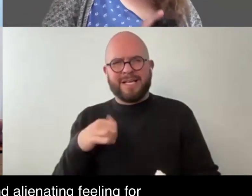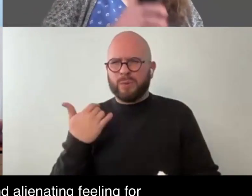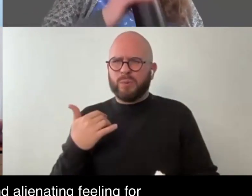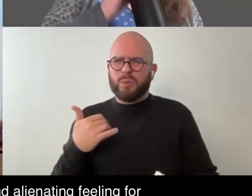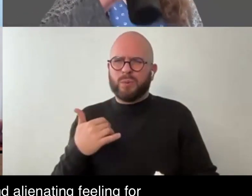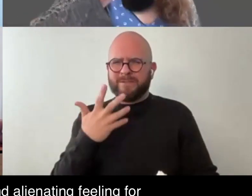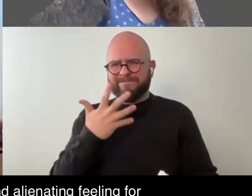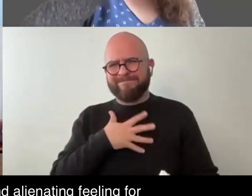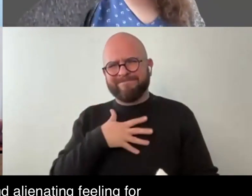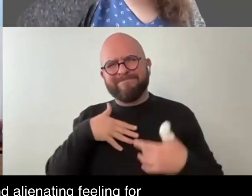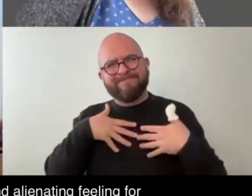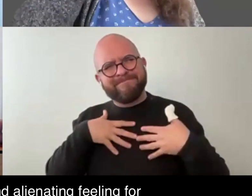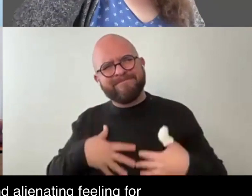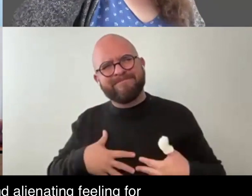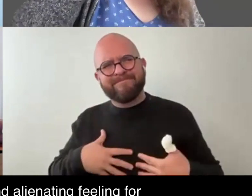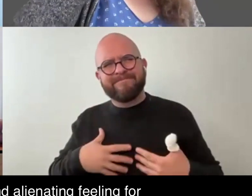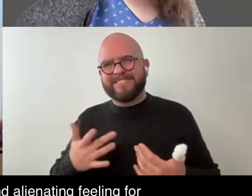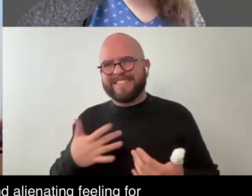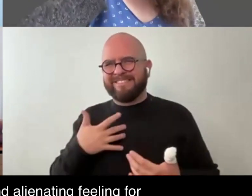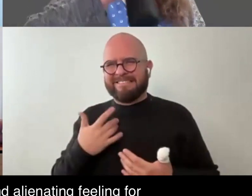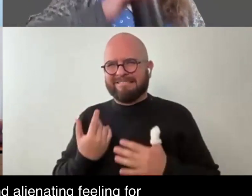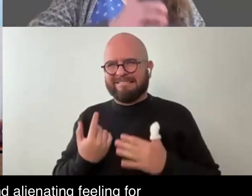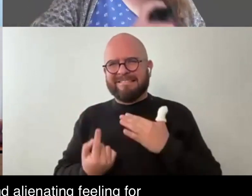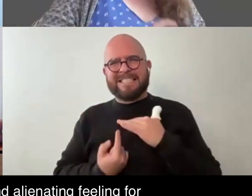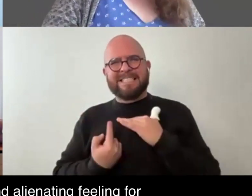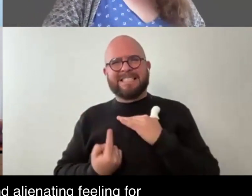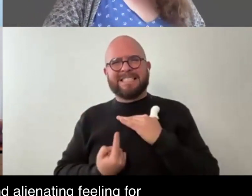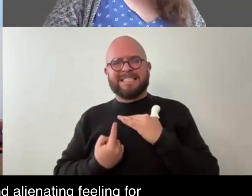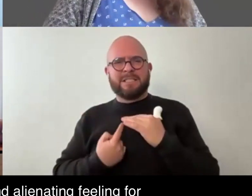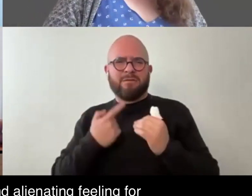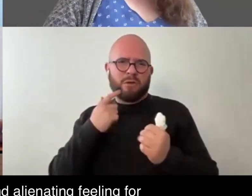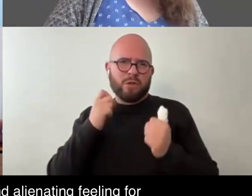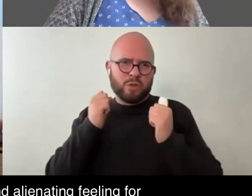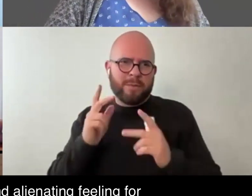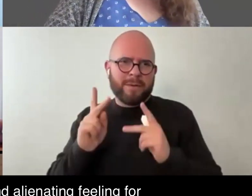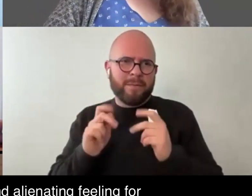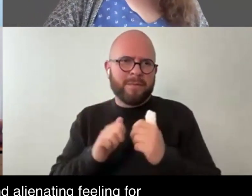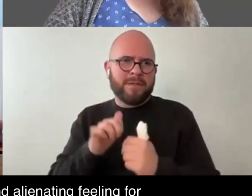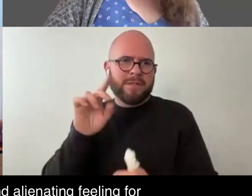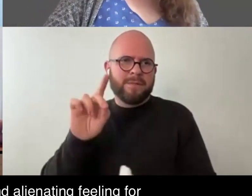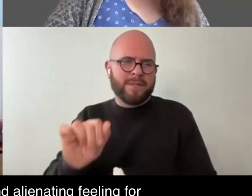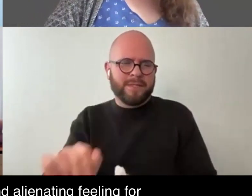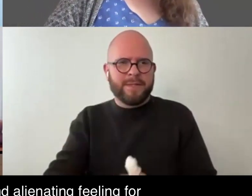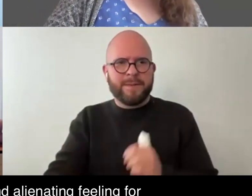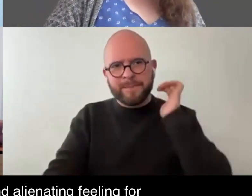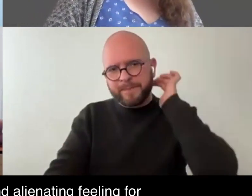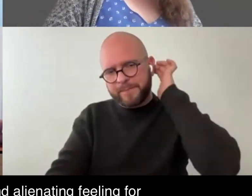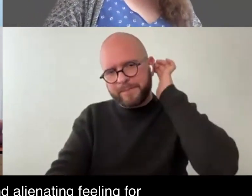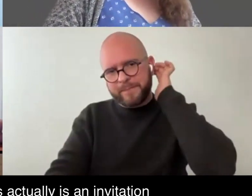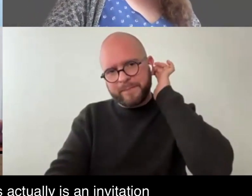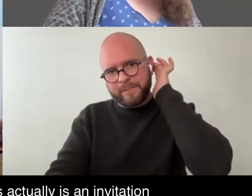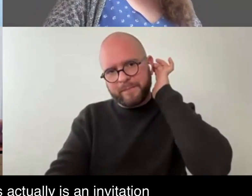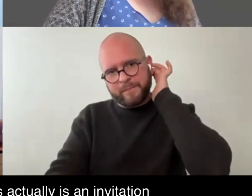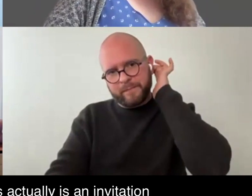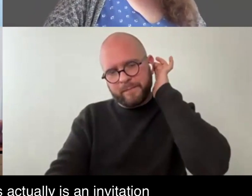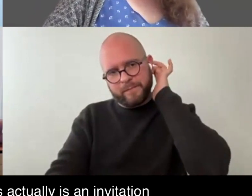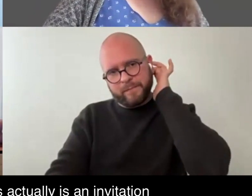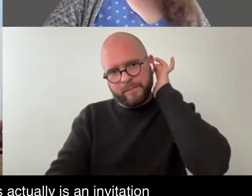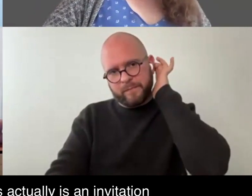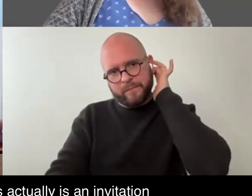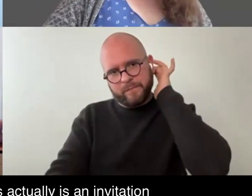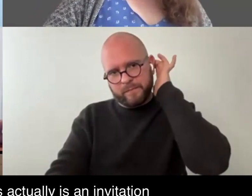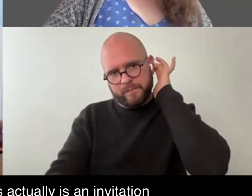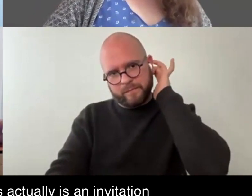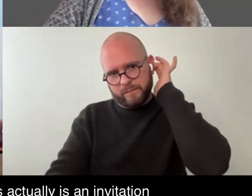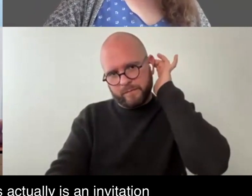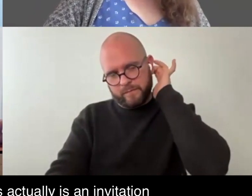devastating and alienating feeling for a lot of disabled folks. And so I think that part of what I draw